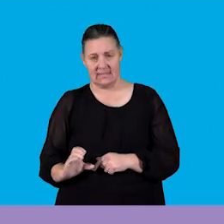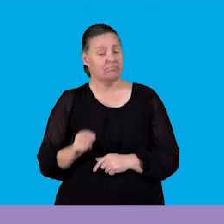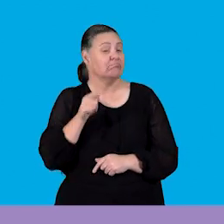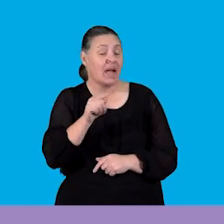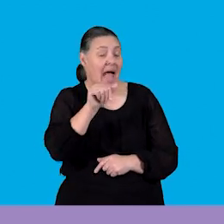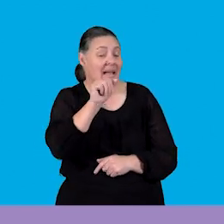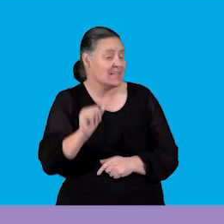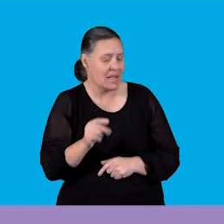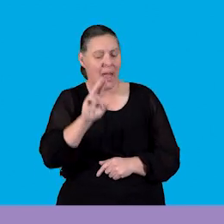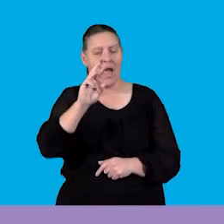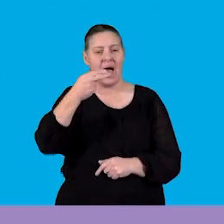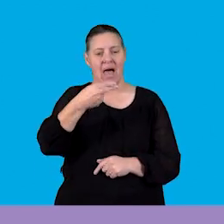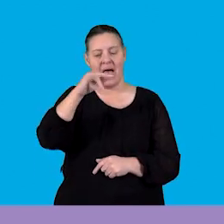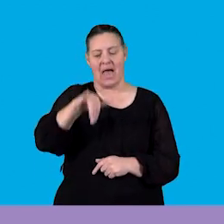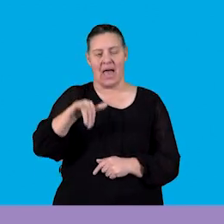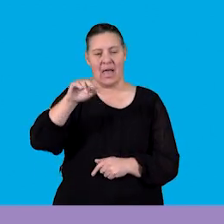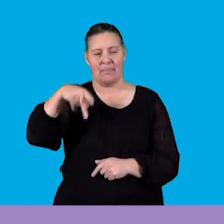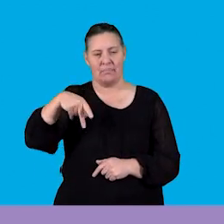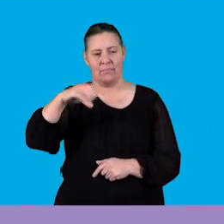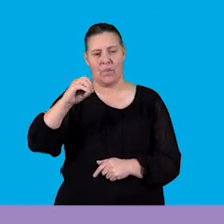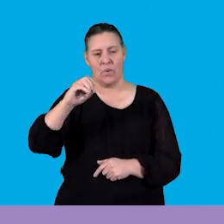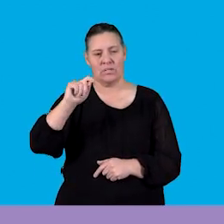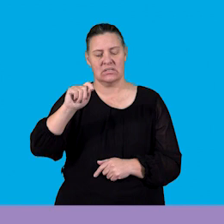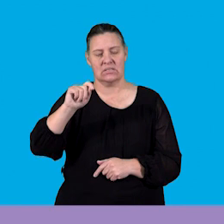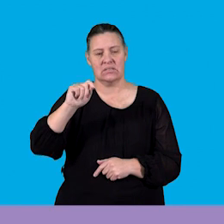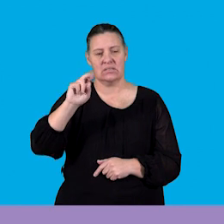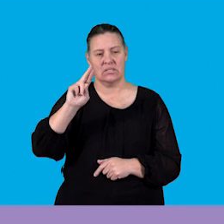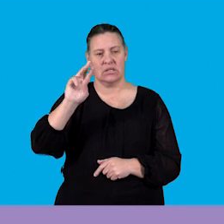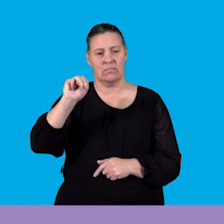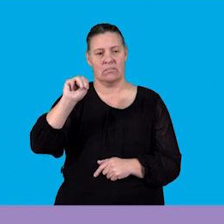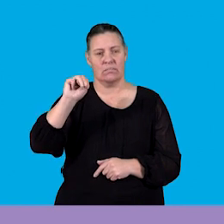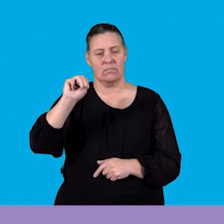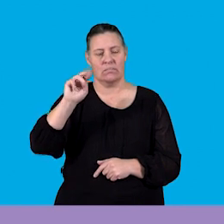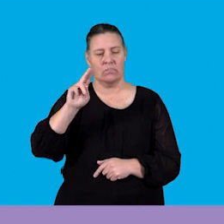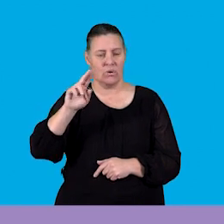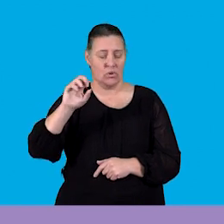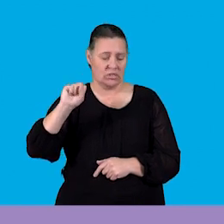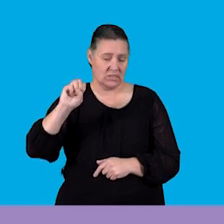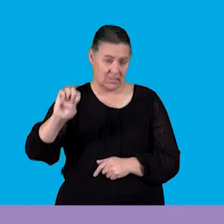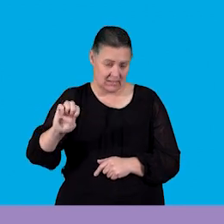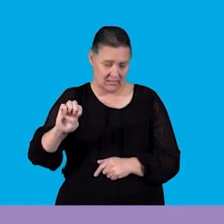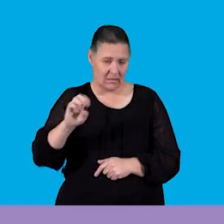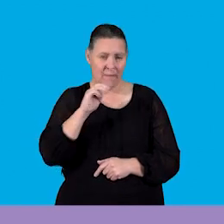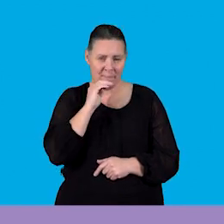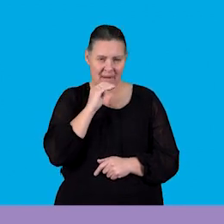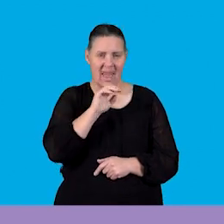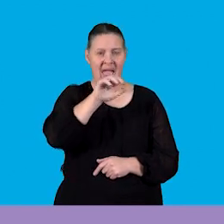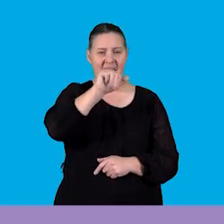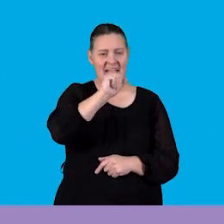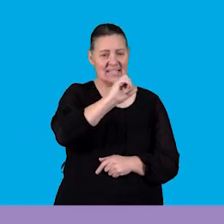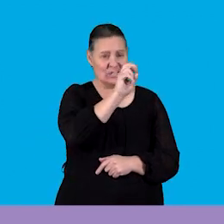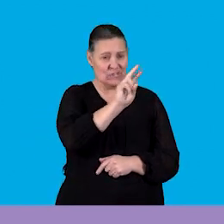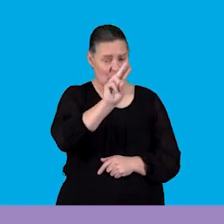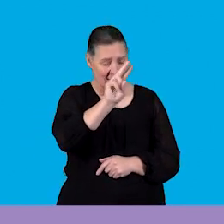find AC, which is the hypotenuse, but we can find it using Pythagoras. So that is AC